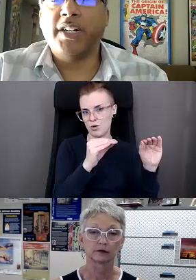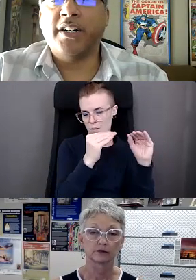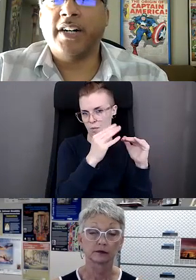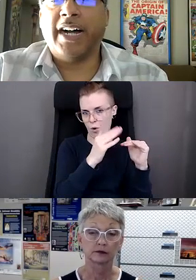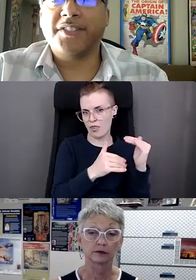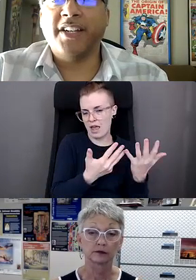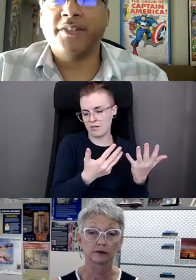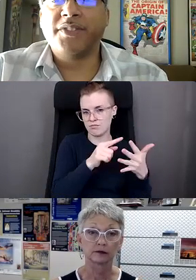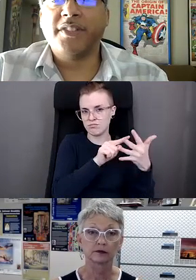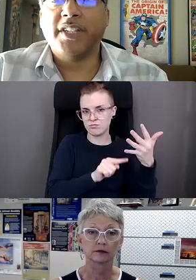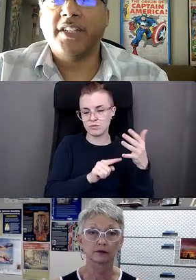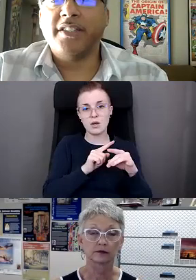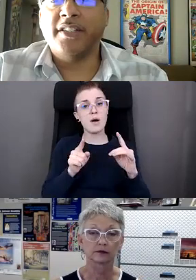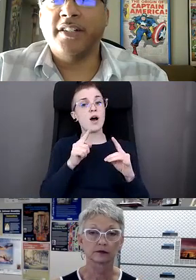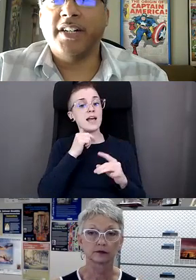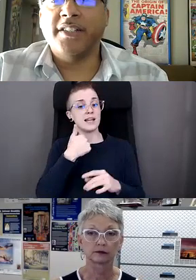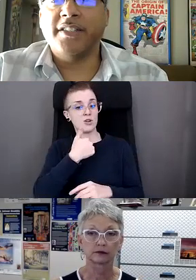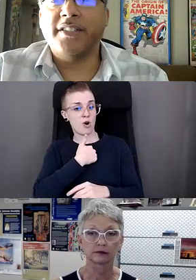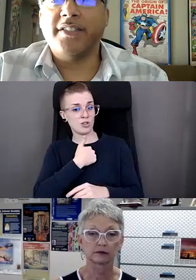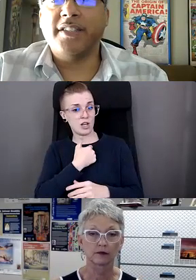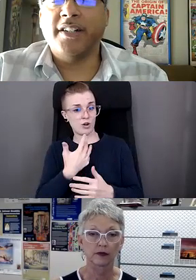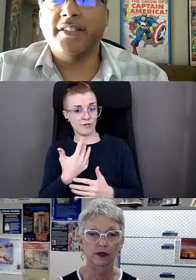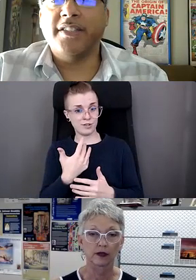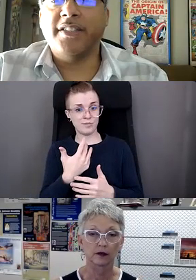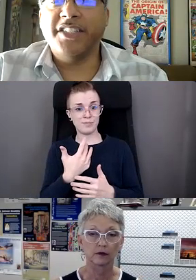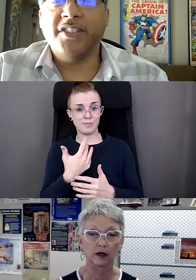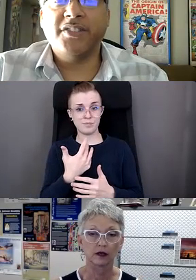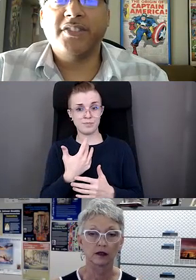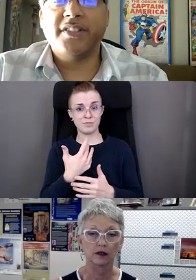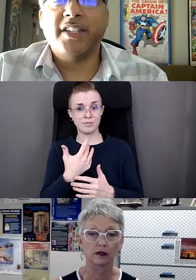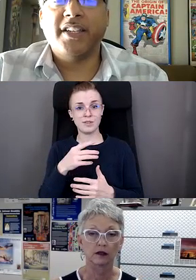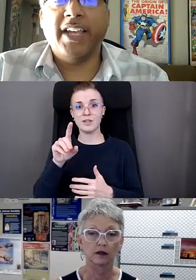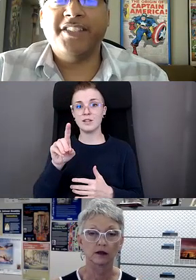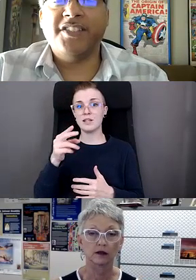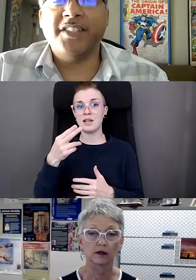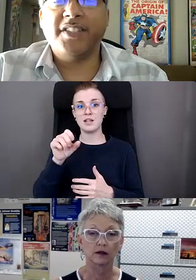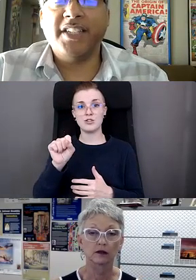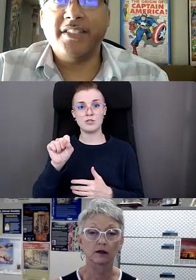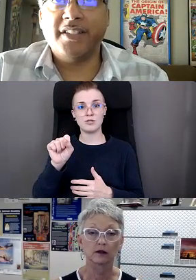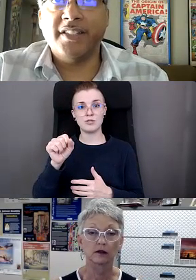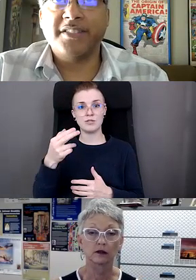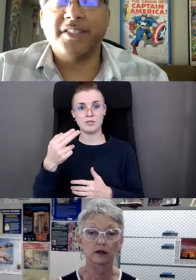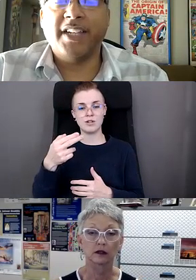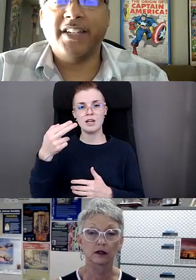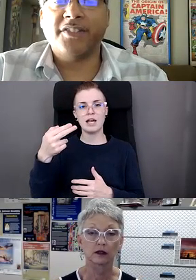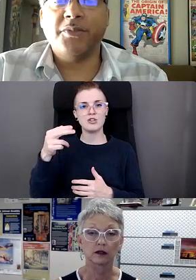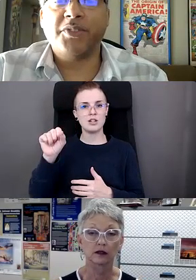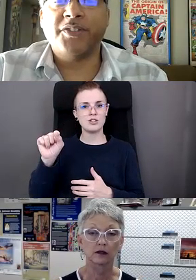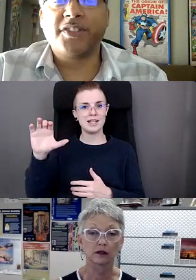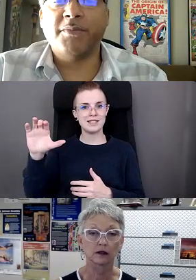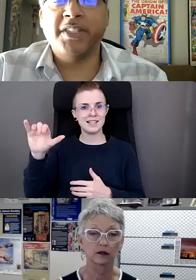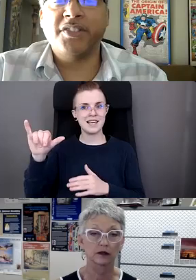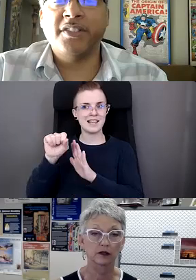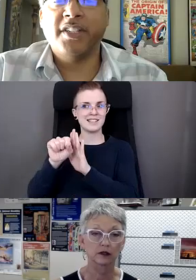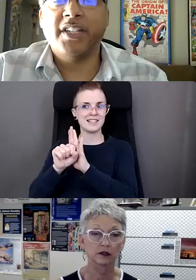include ourselves, the DISHES, HHSC, that's the State Health and Human